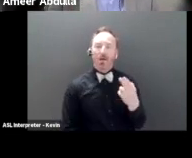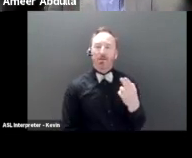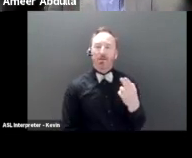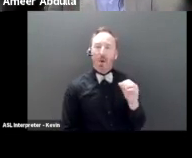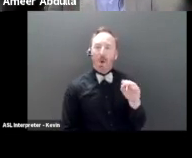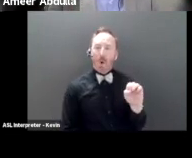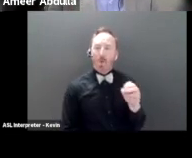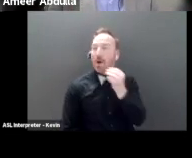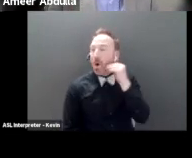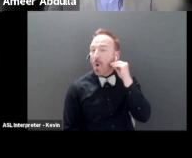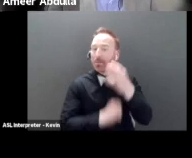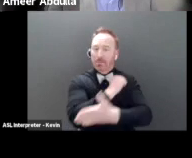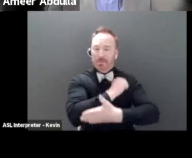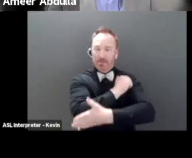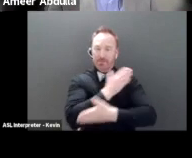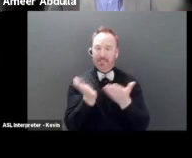provided elsewhere.